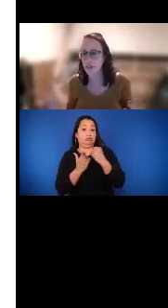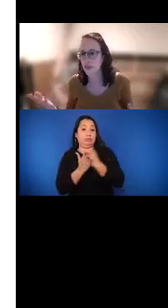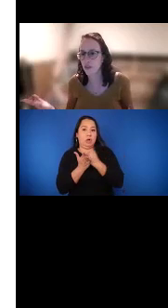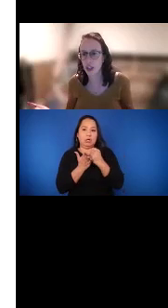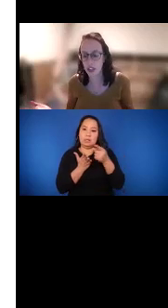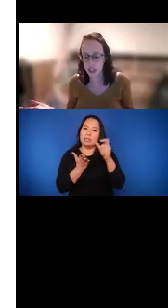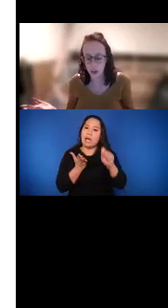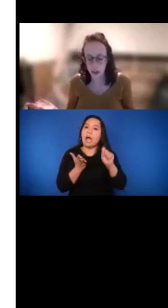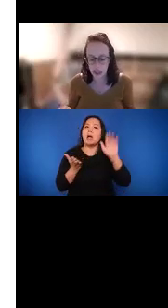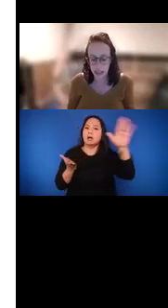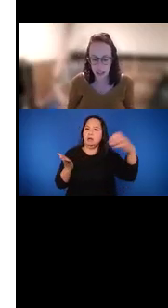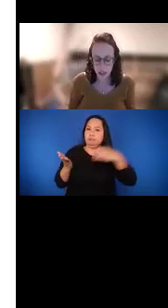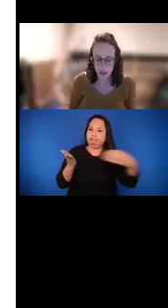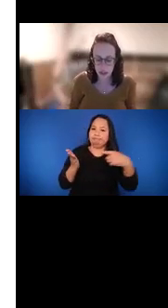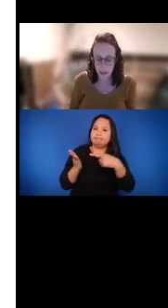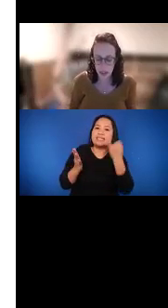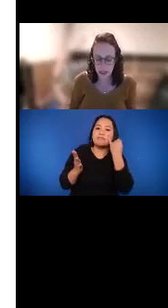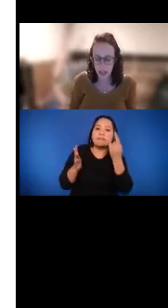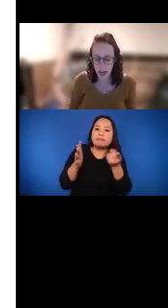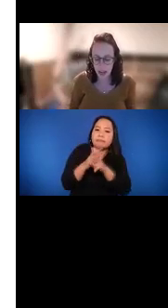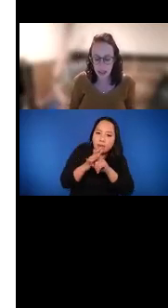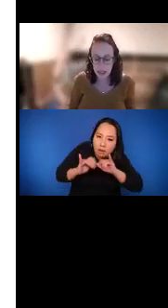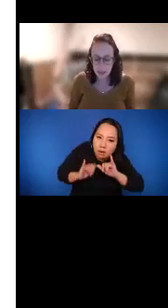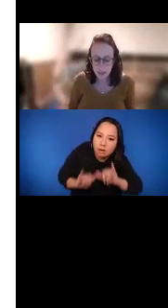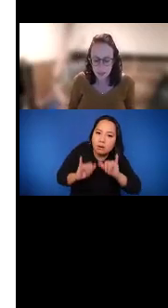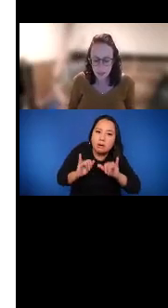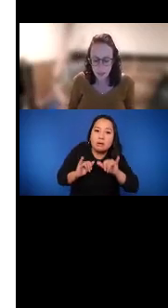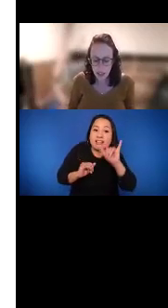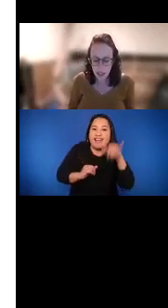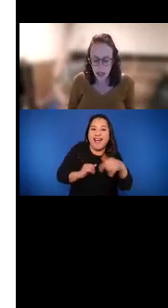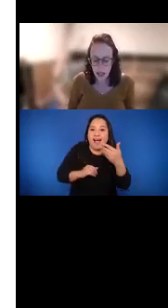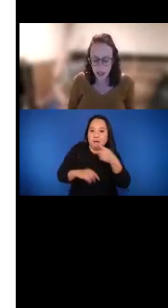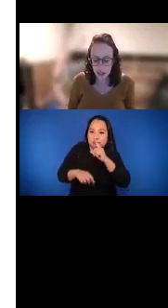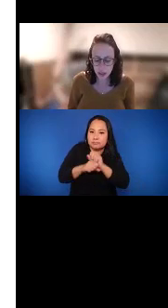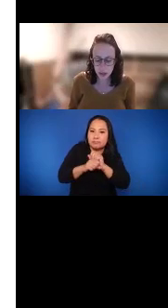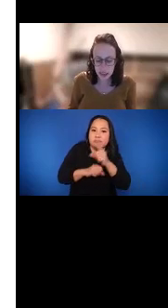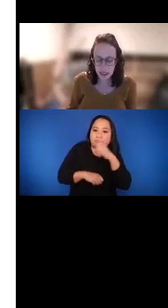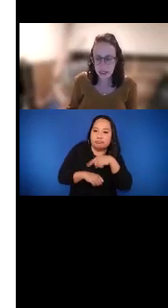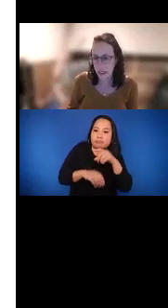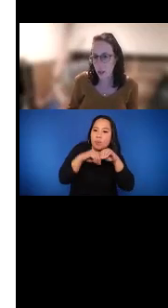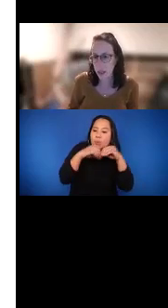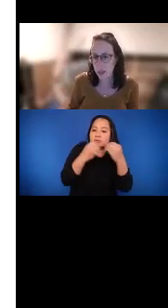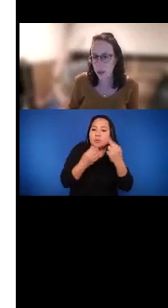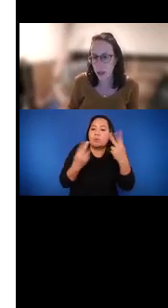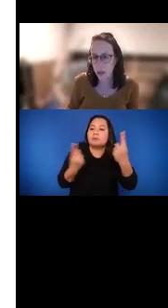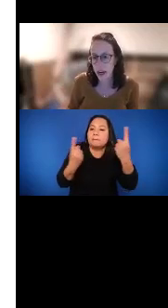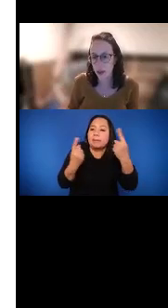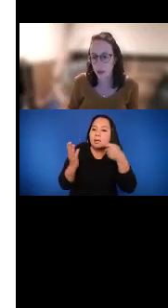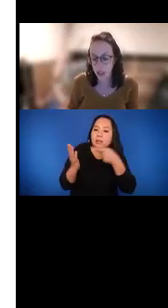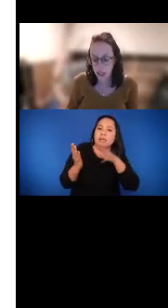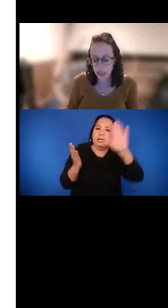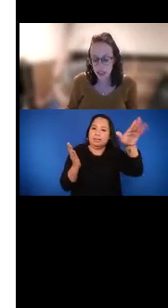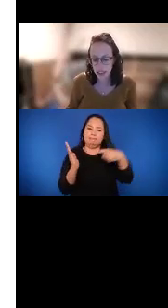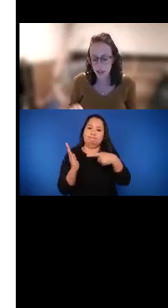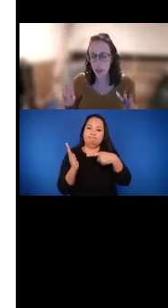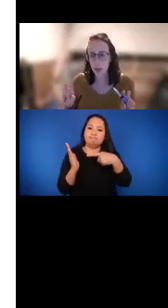a fraudulent organization or something like that. I also like to tell people